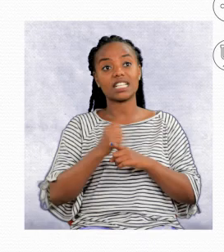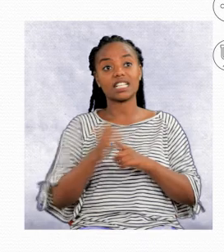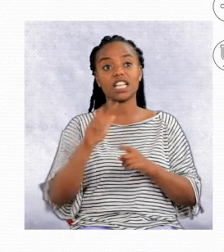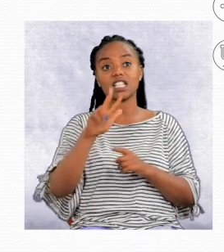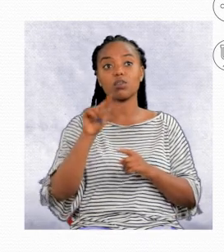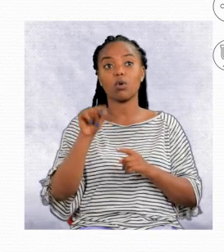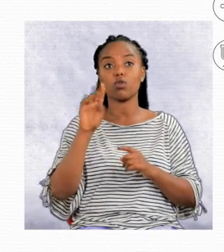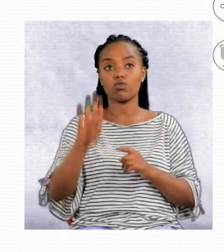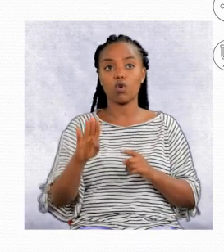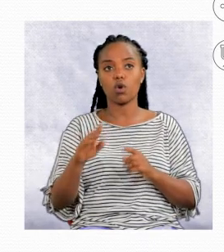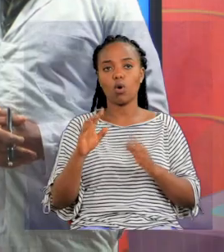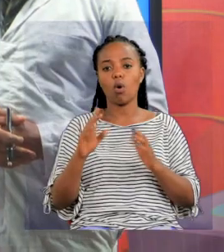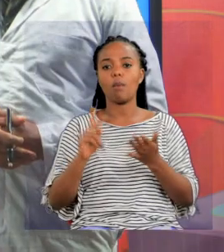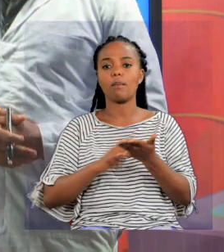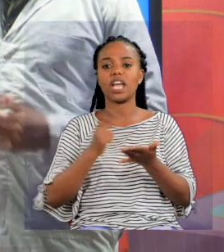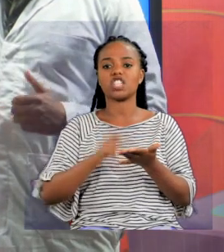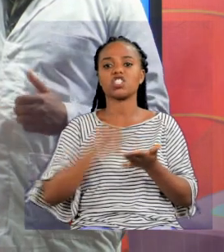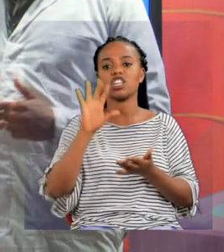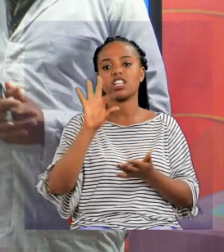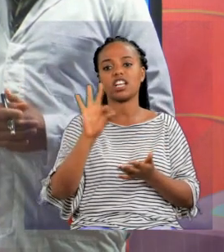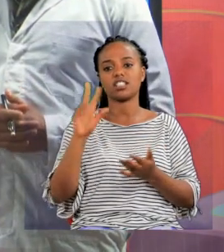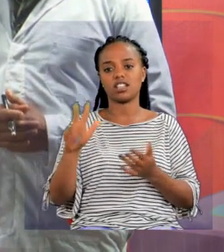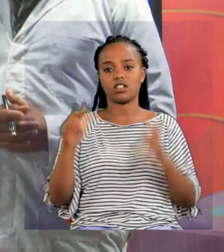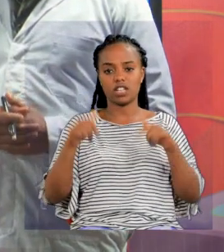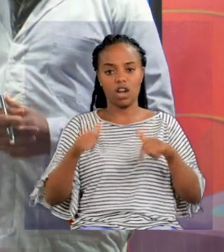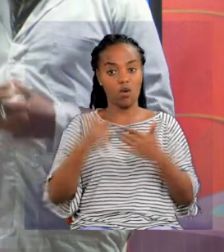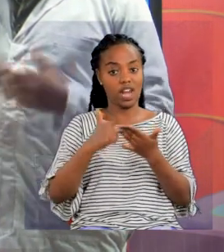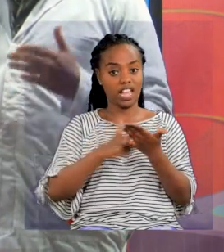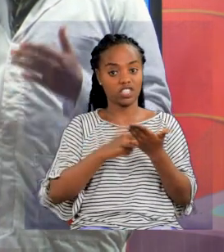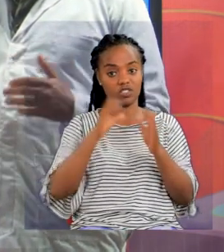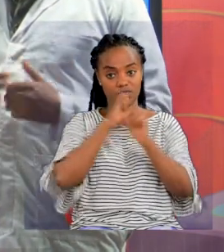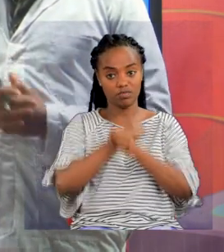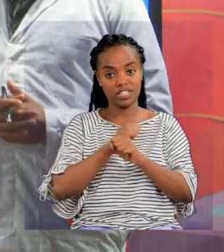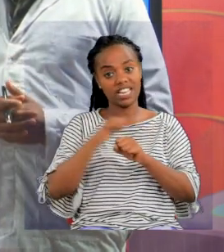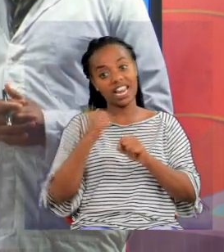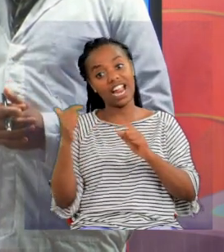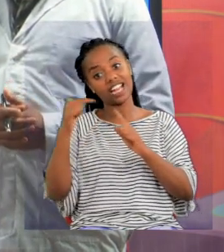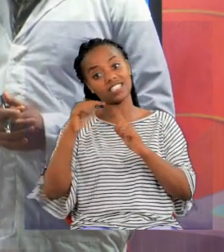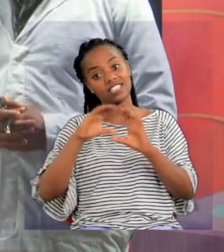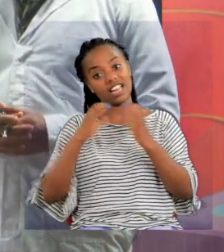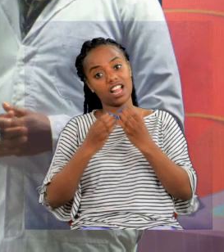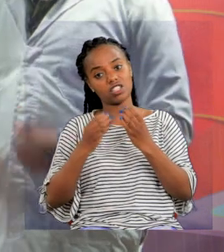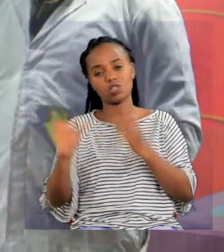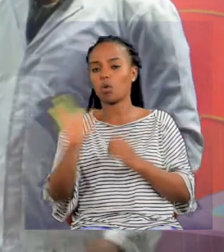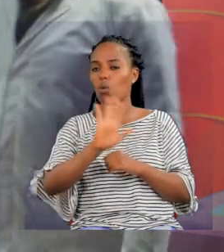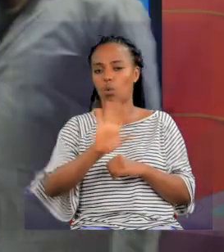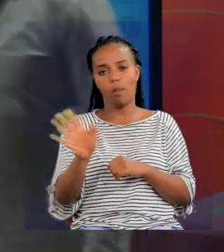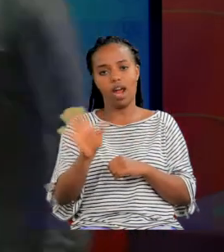3.4 on page 93. So this is all about today's lecture. Until next time, goodbye.